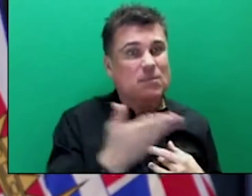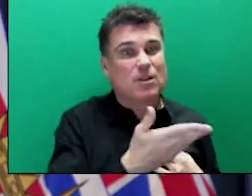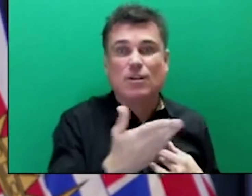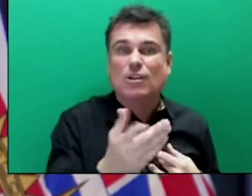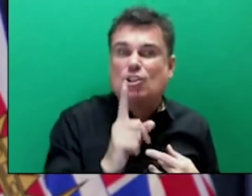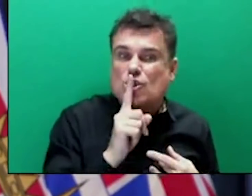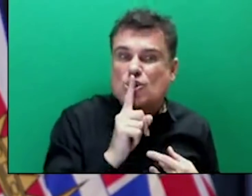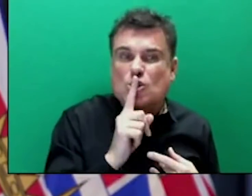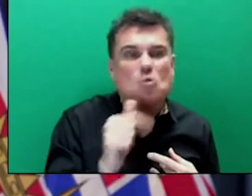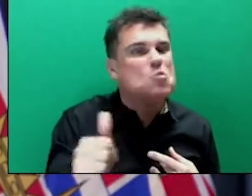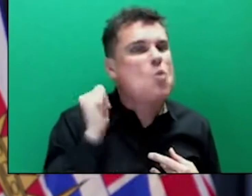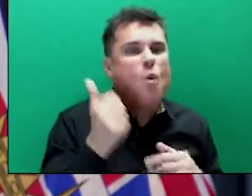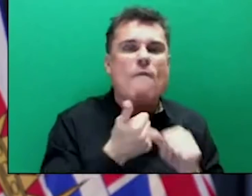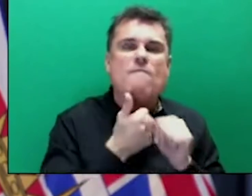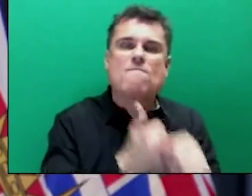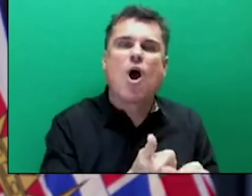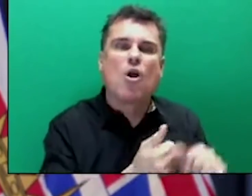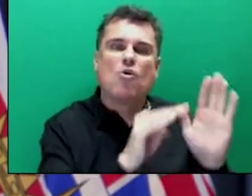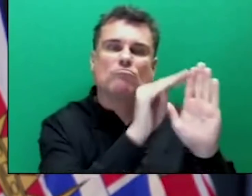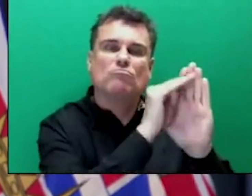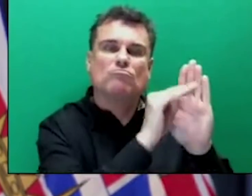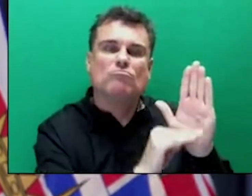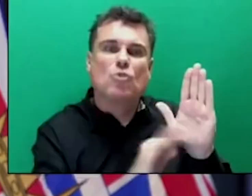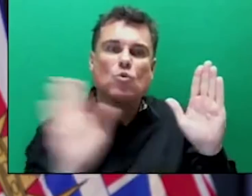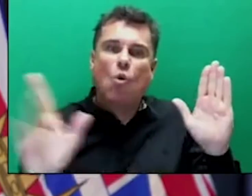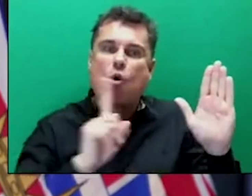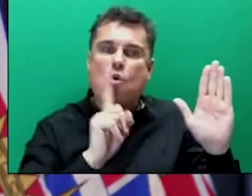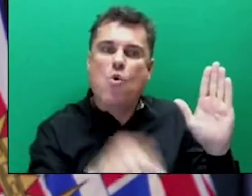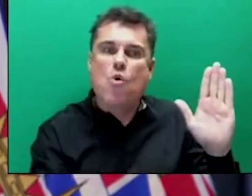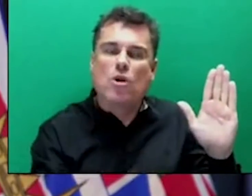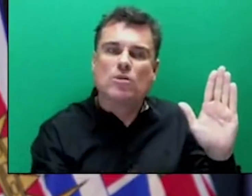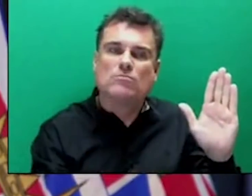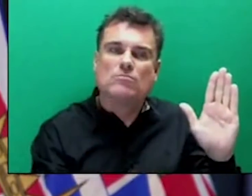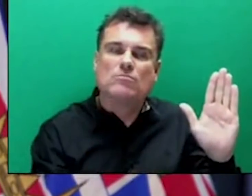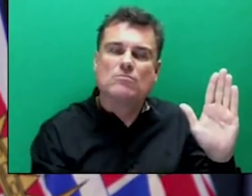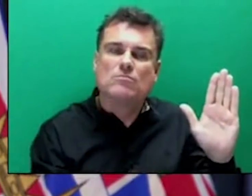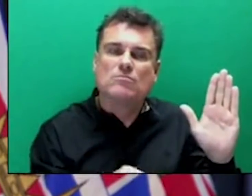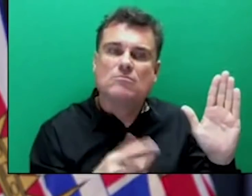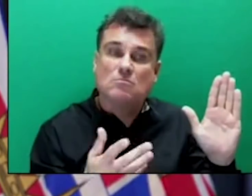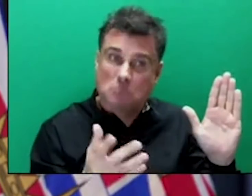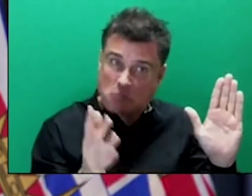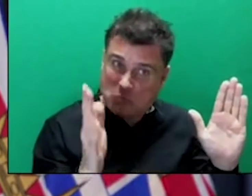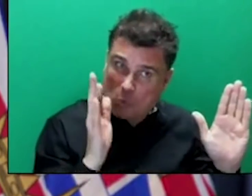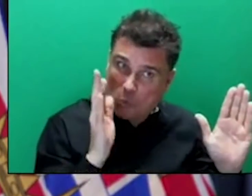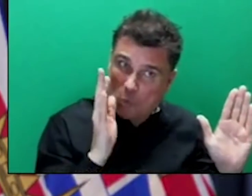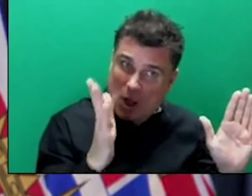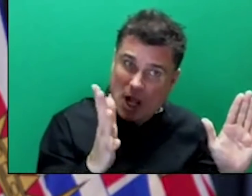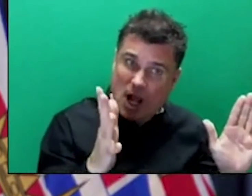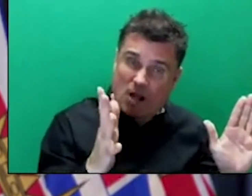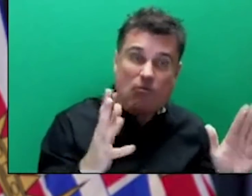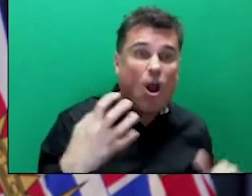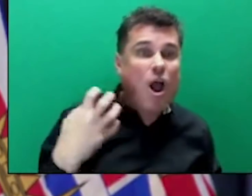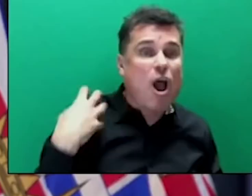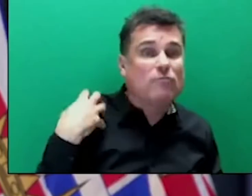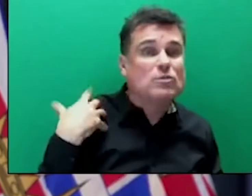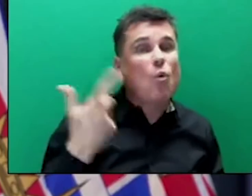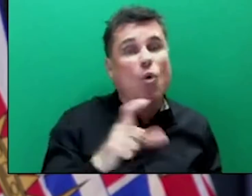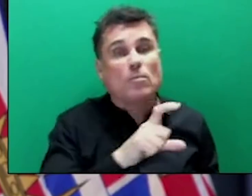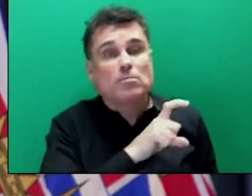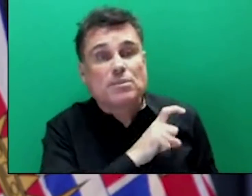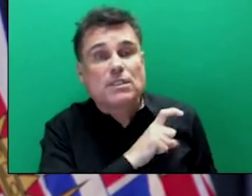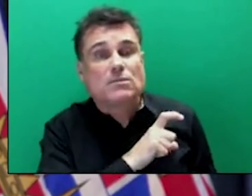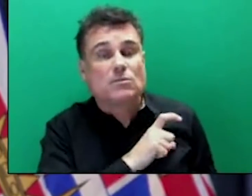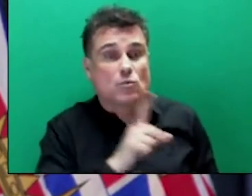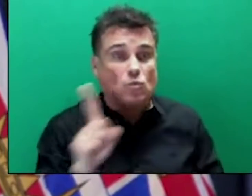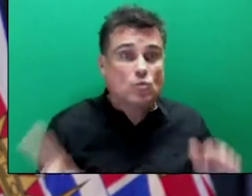awkward to show up at doors and say, hey, you're not allowed to gather. And then if we can